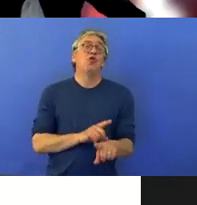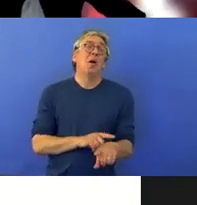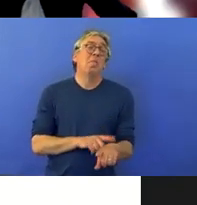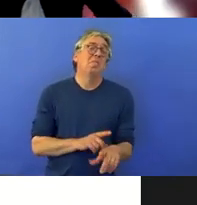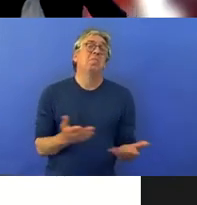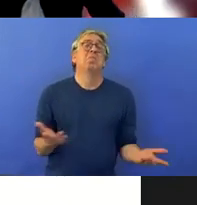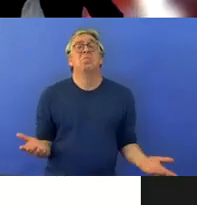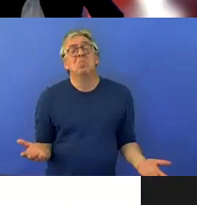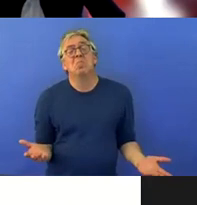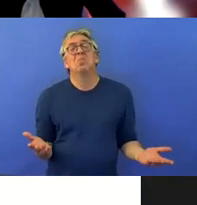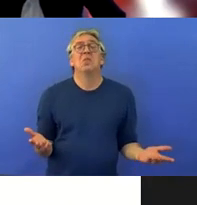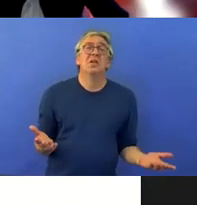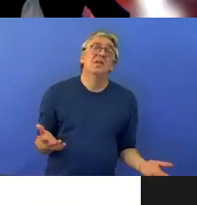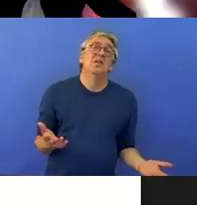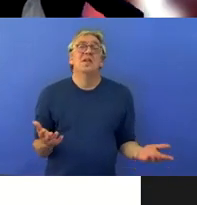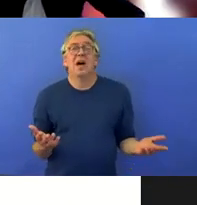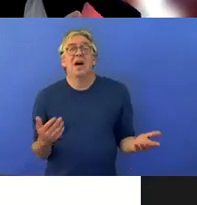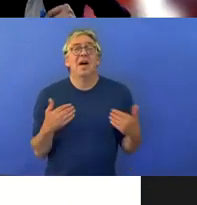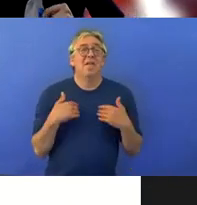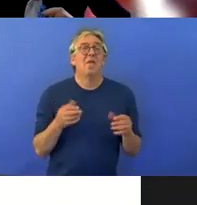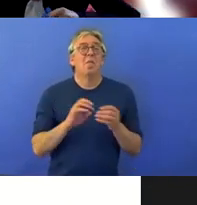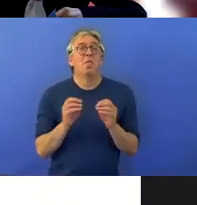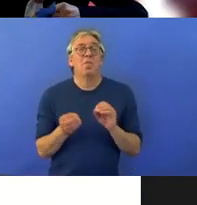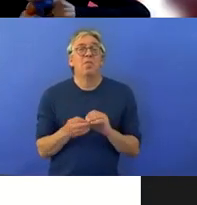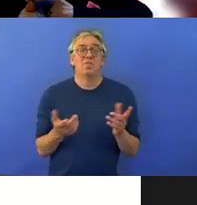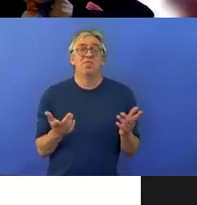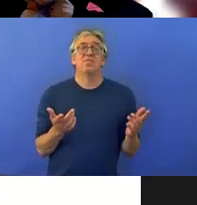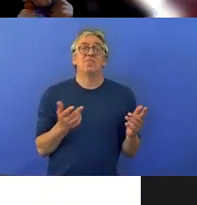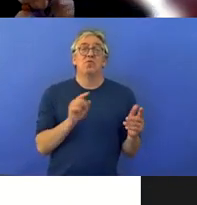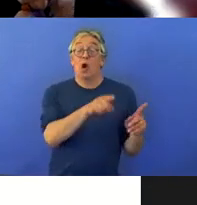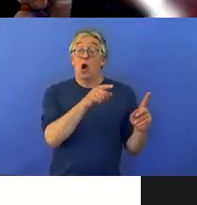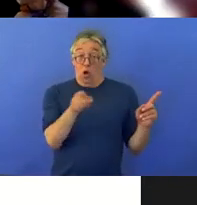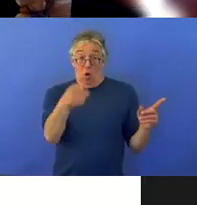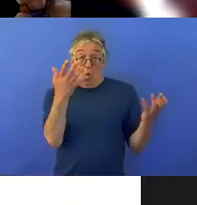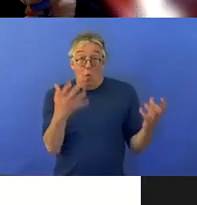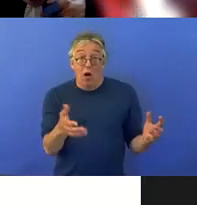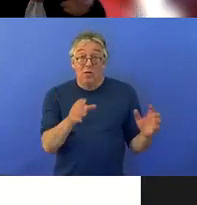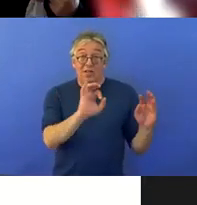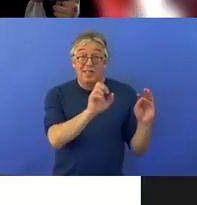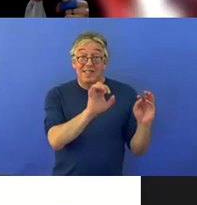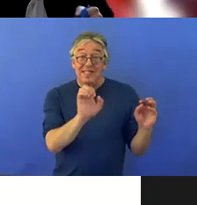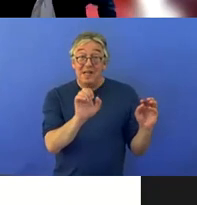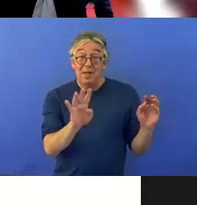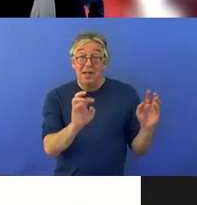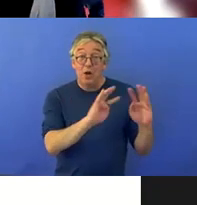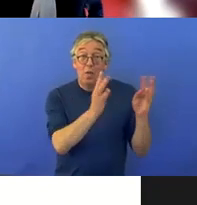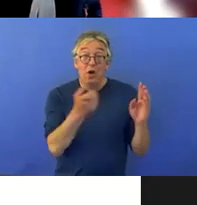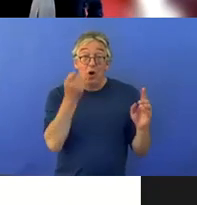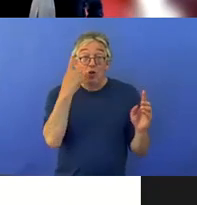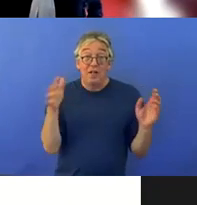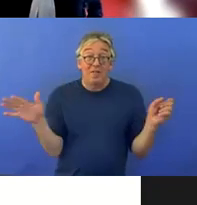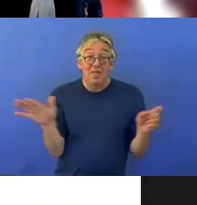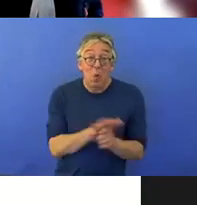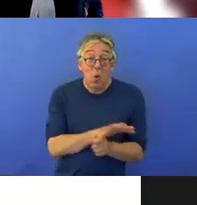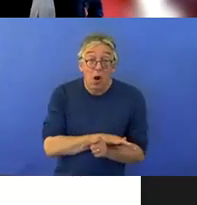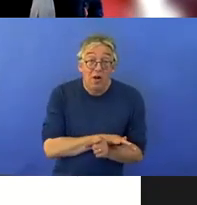committee to understand both the positive and negative, and positive because I think, as I said, many of you in your countries